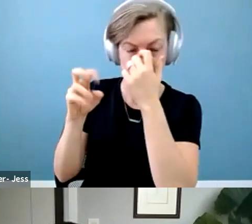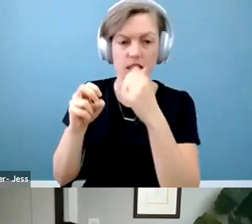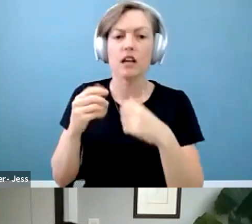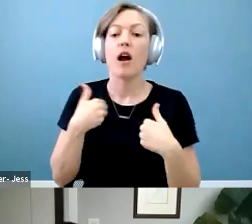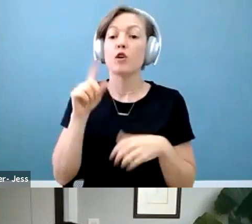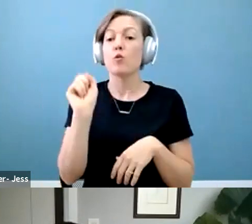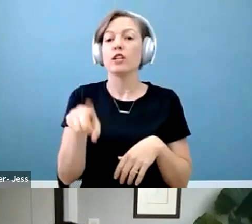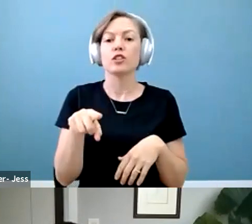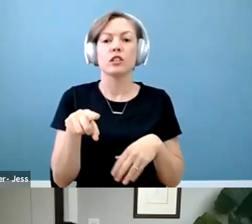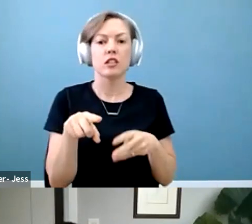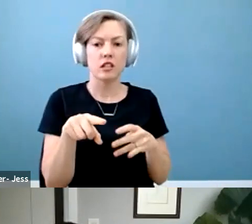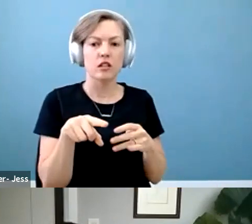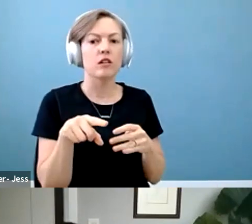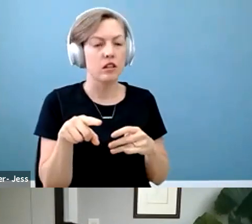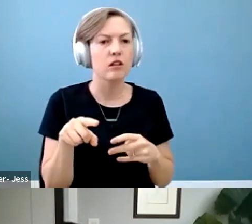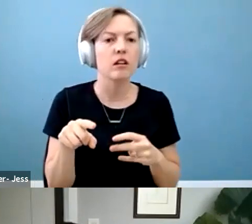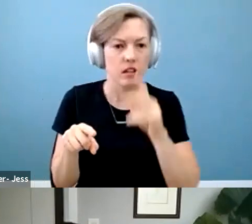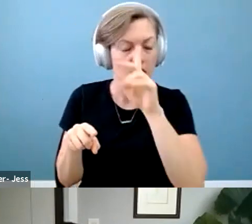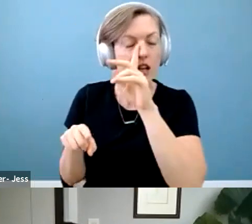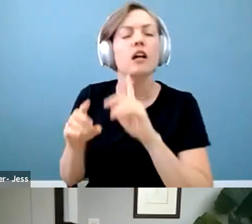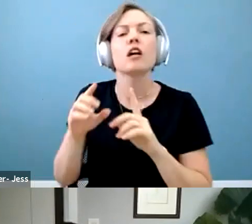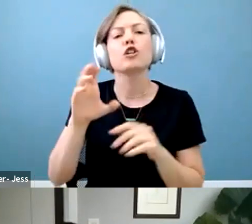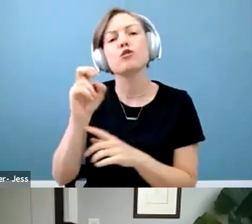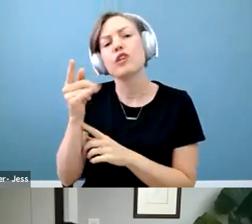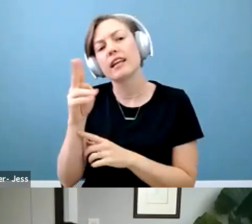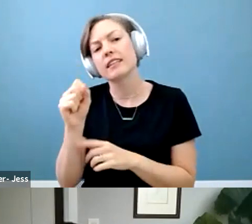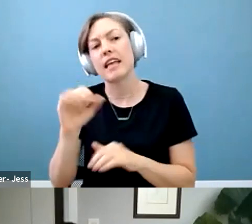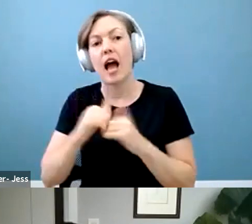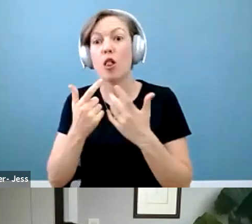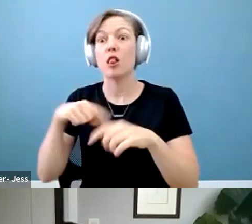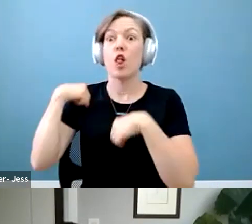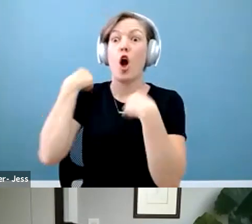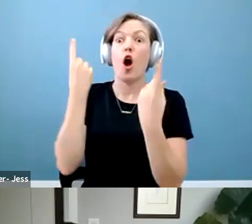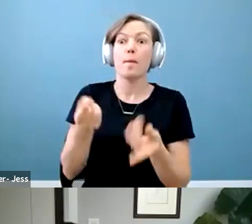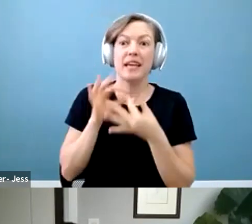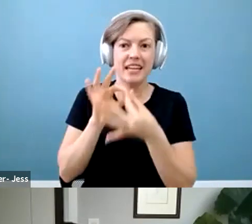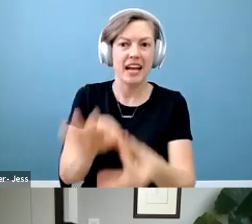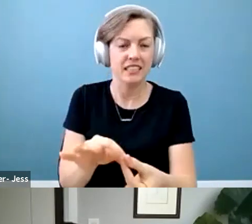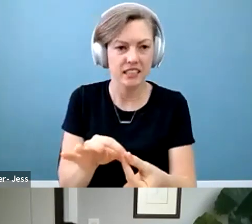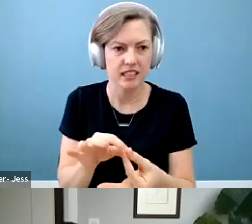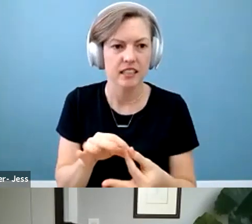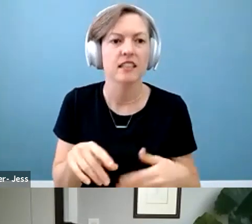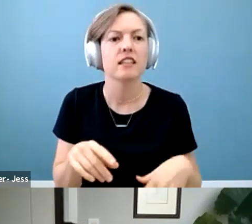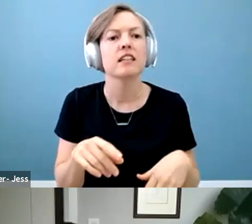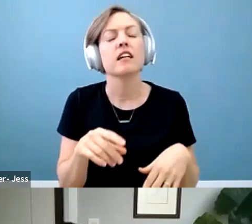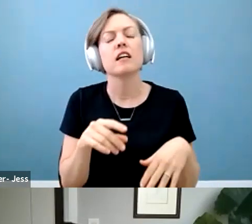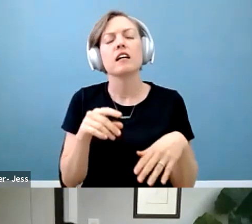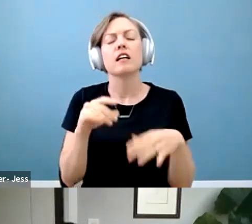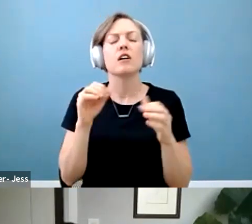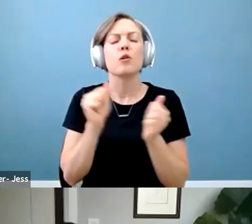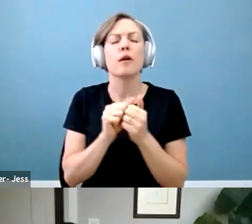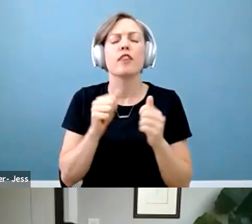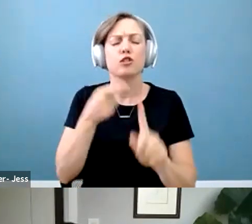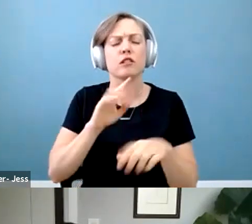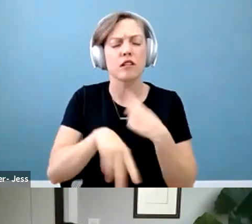about how eugenics has long been connected with a certain kind of a